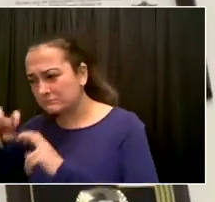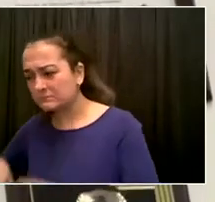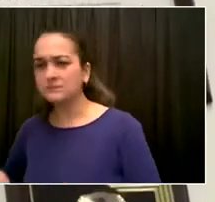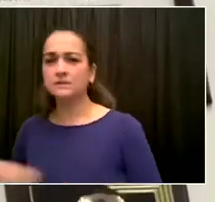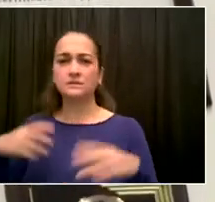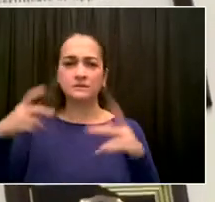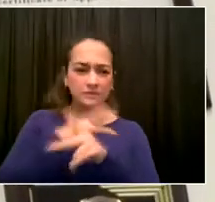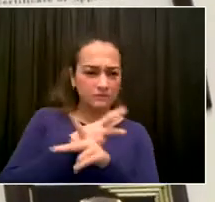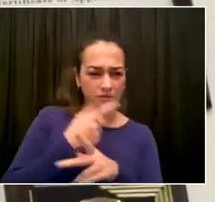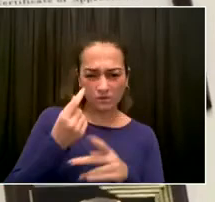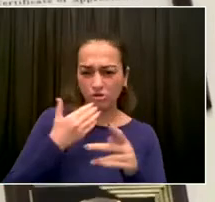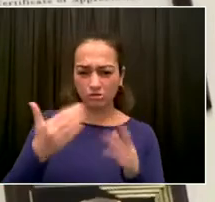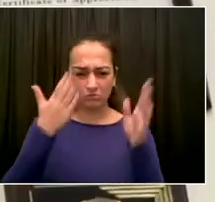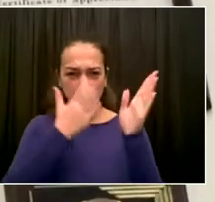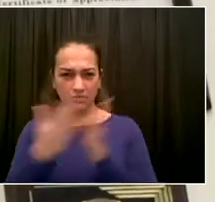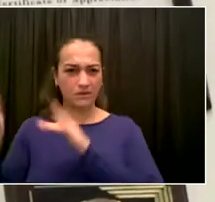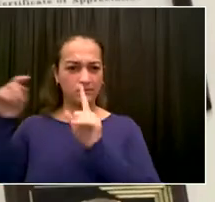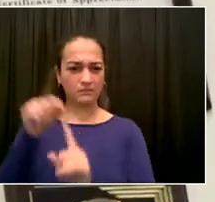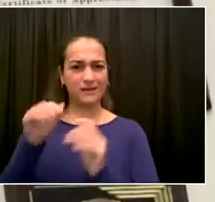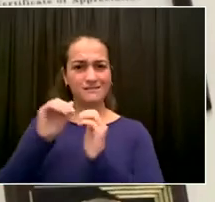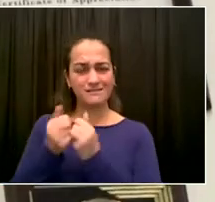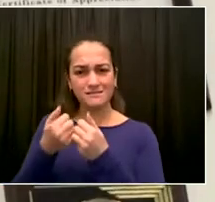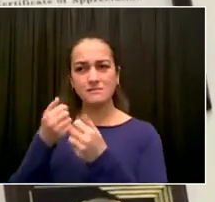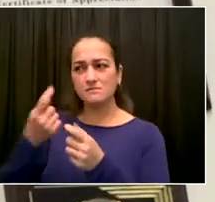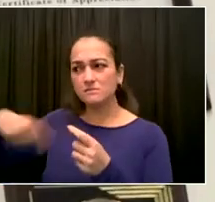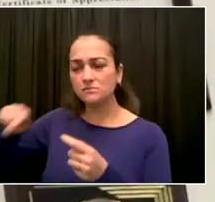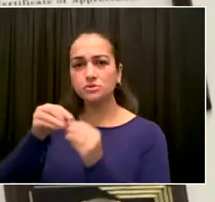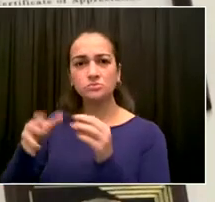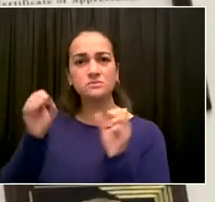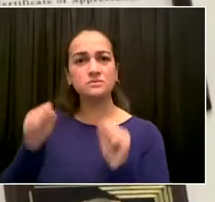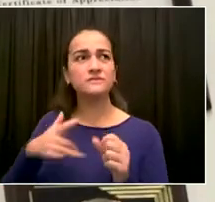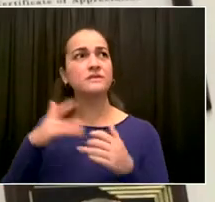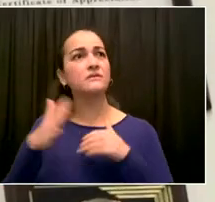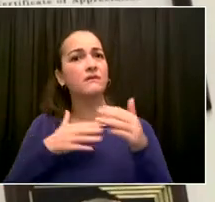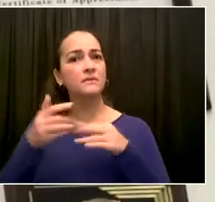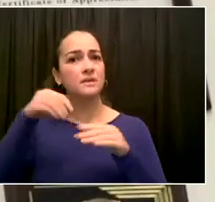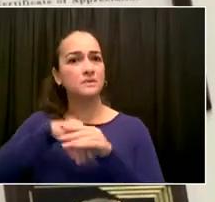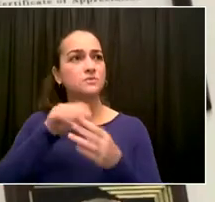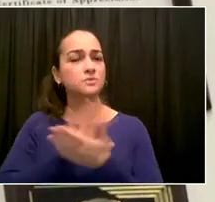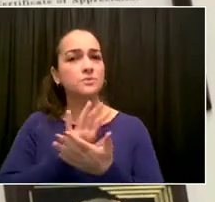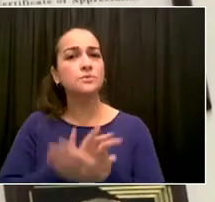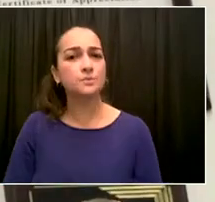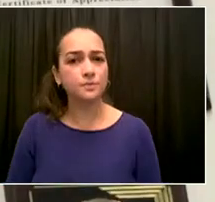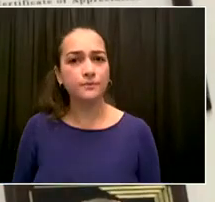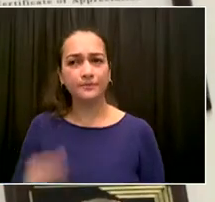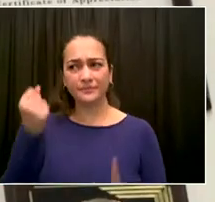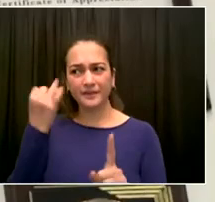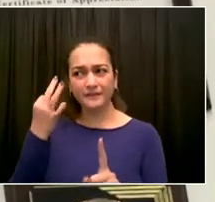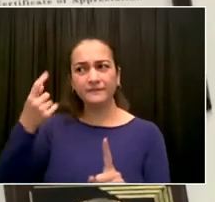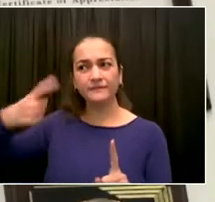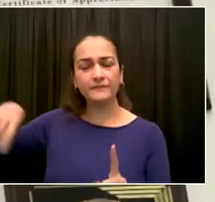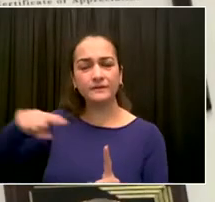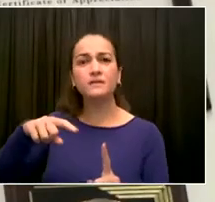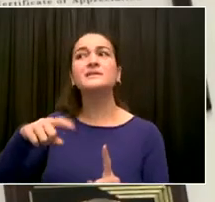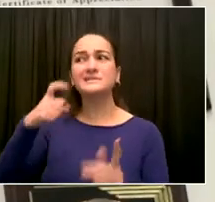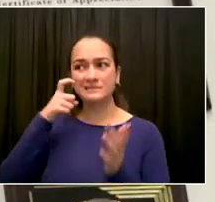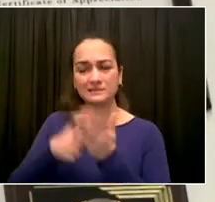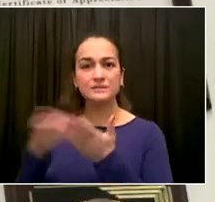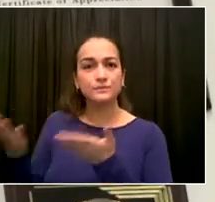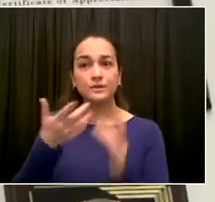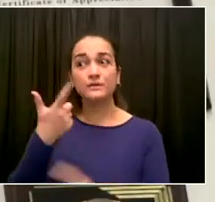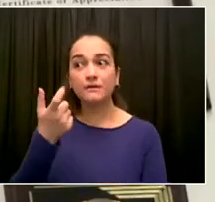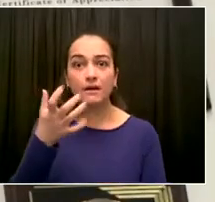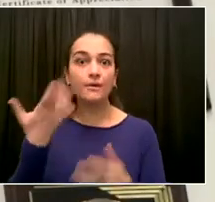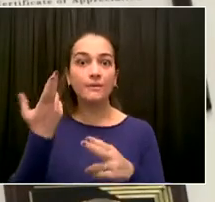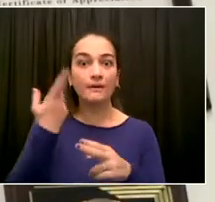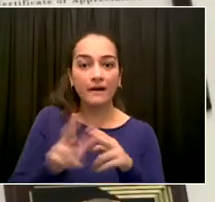they're learning to make good decisions. That is a huge part of our efforts to keep our schools and our communities safe. And so this